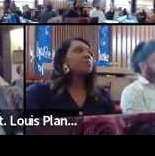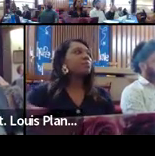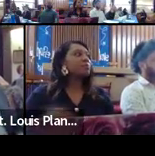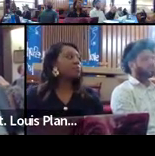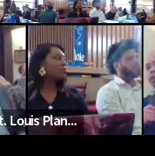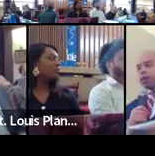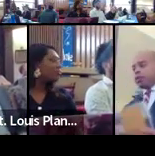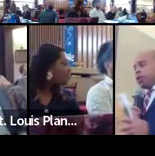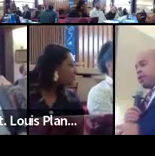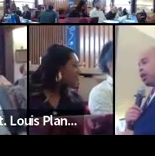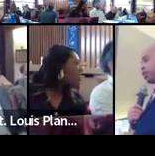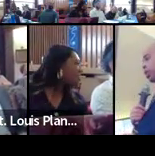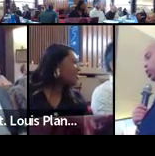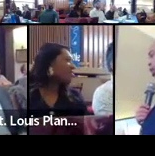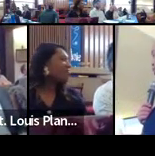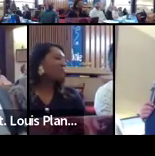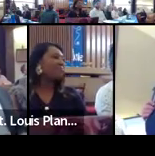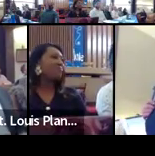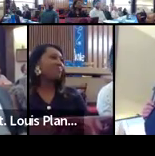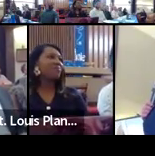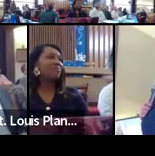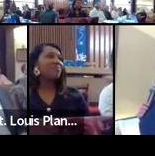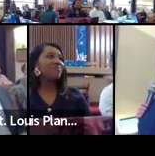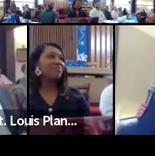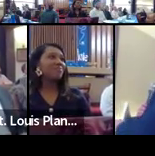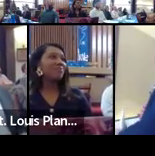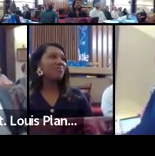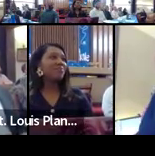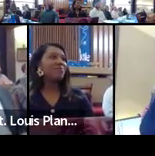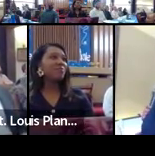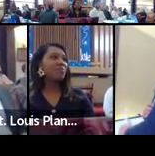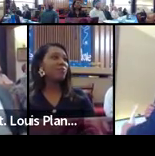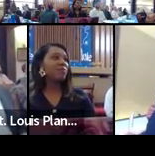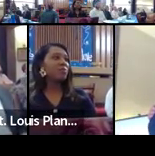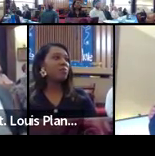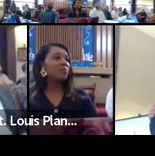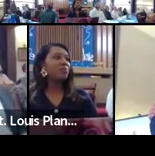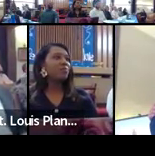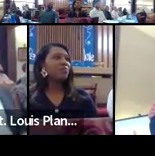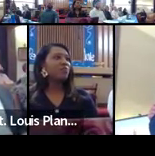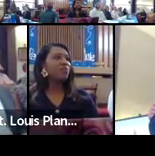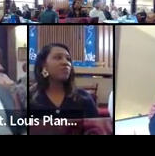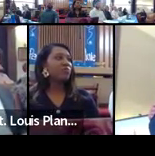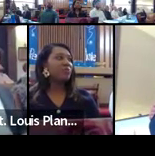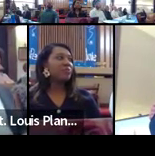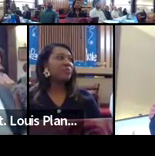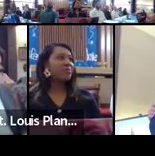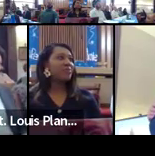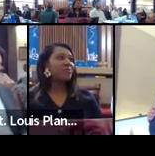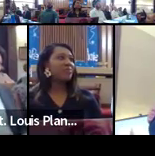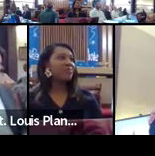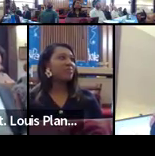there's been meetings hosted, there's been different conversations, different data shared. So just on the left, on the right side